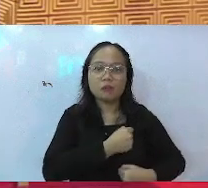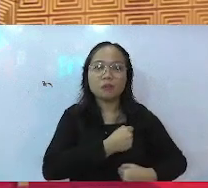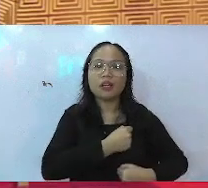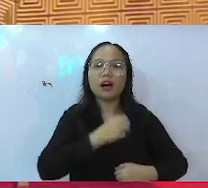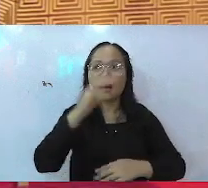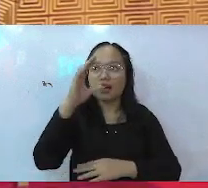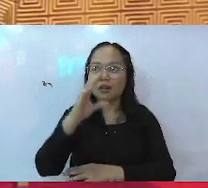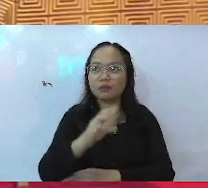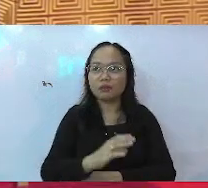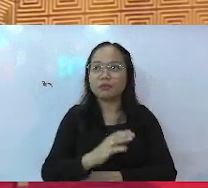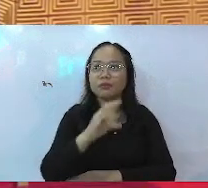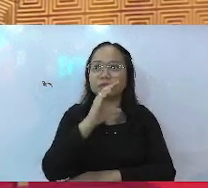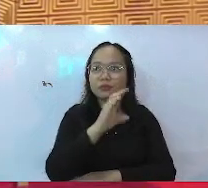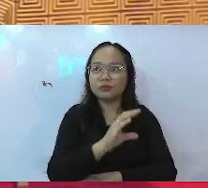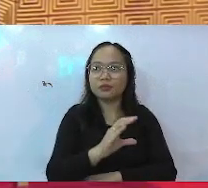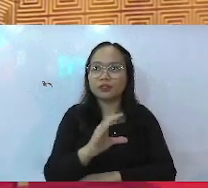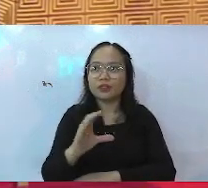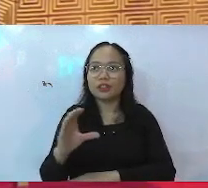of the